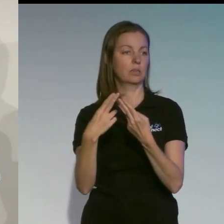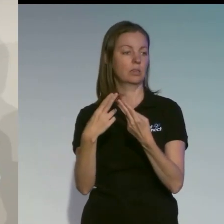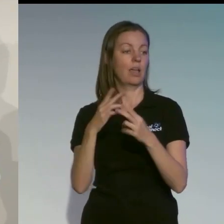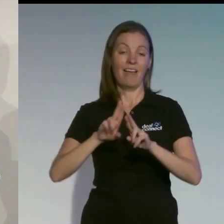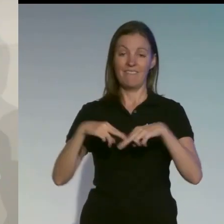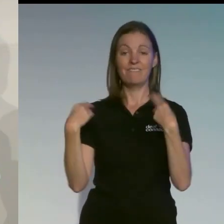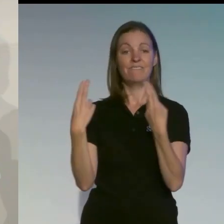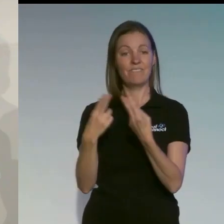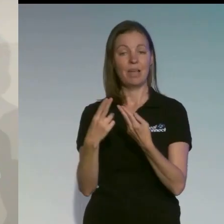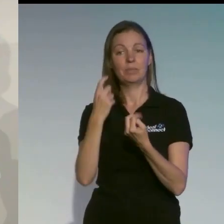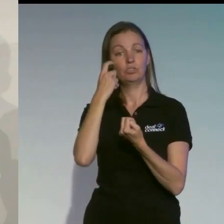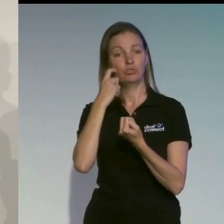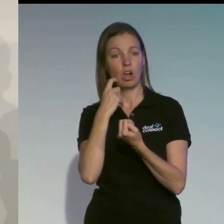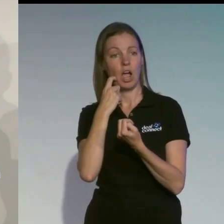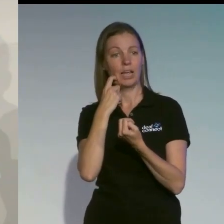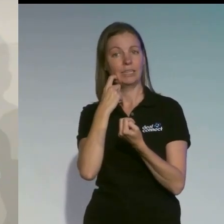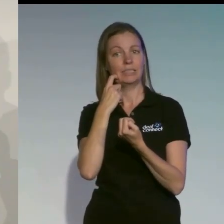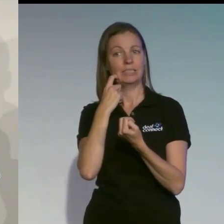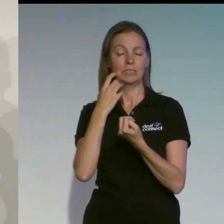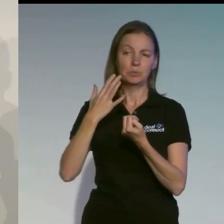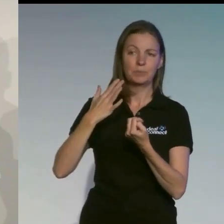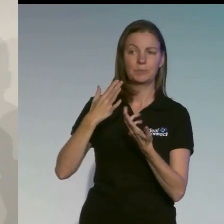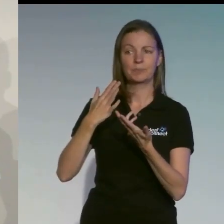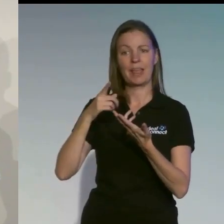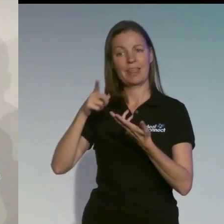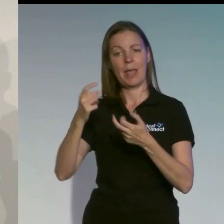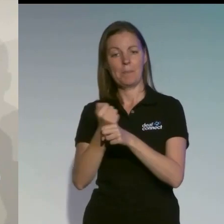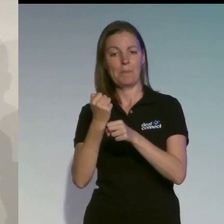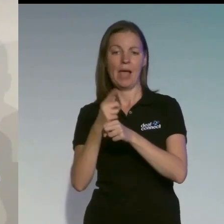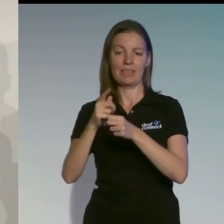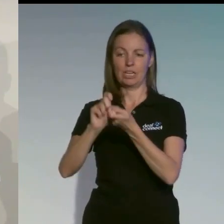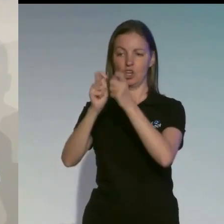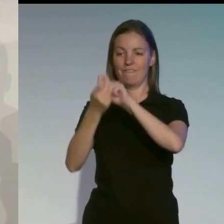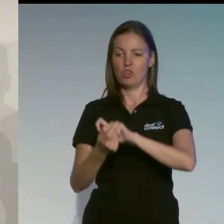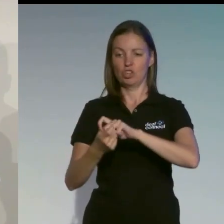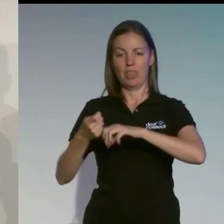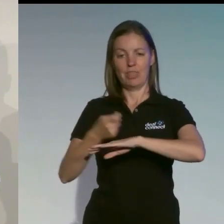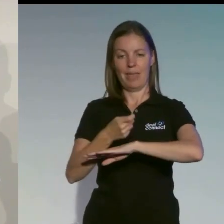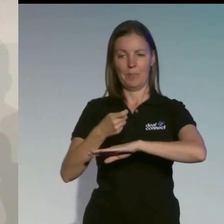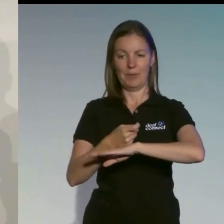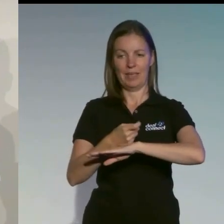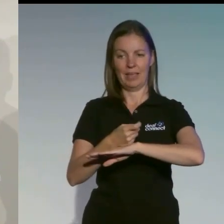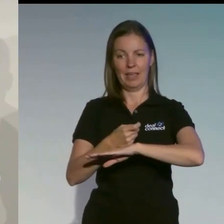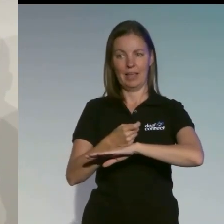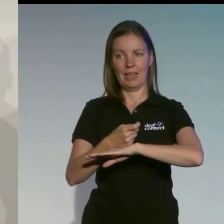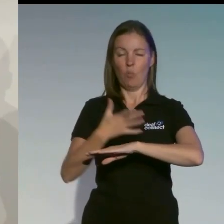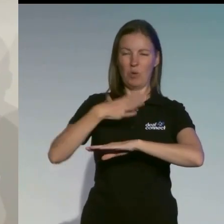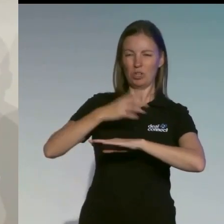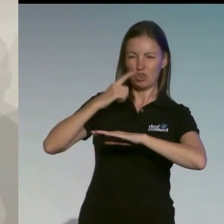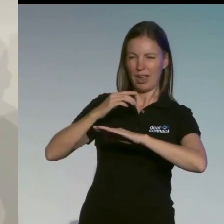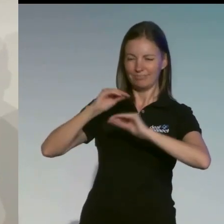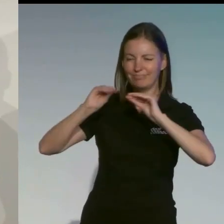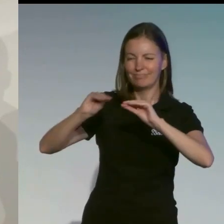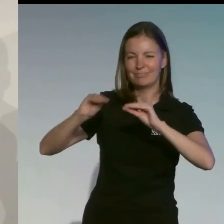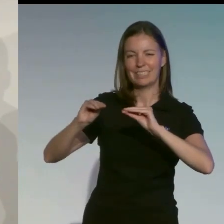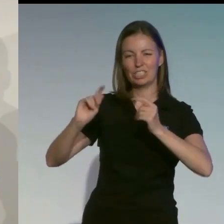to try to relate the conversion practice into transform how their understanding about